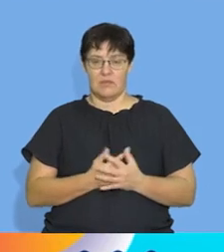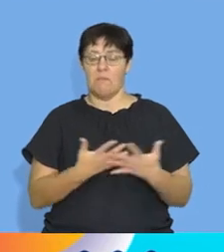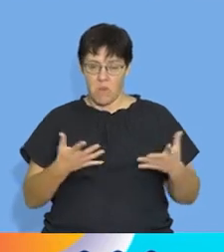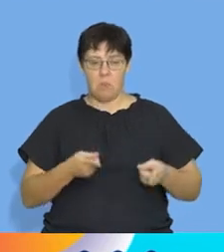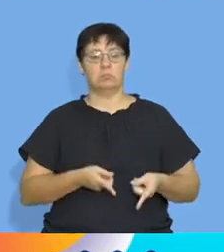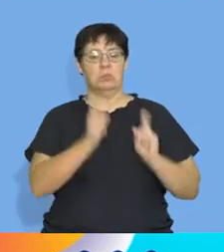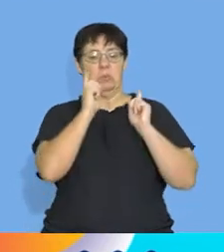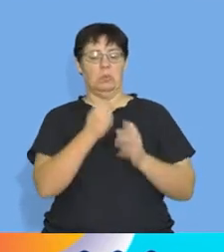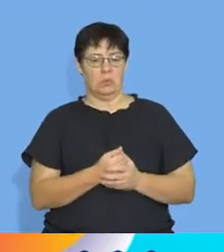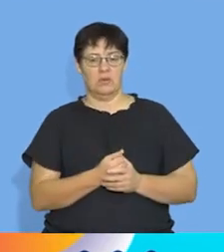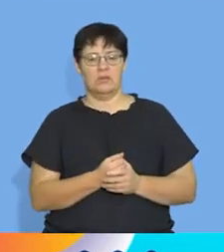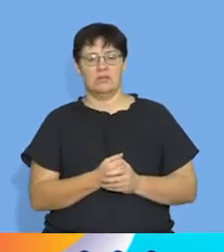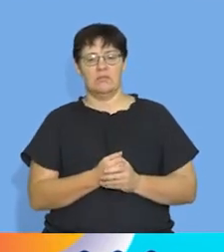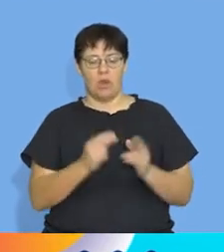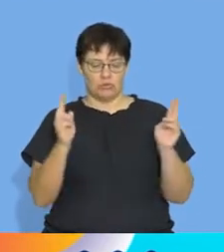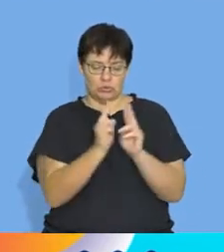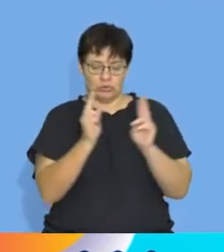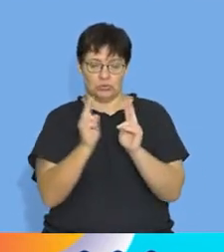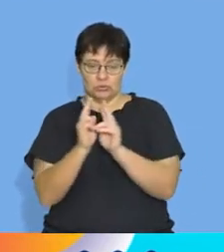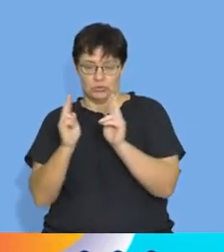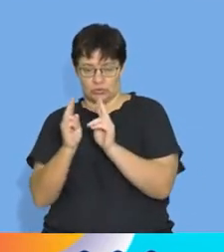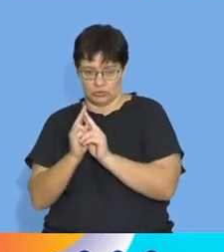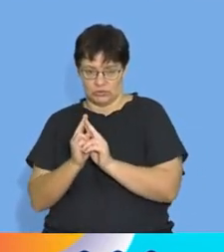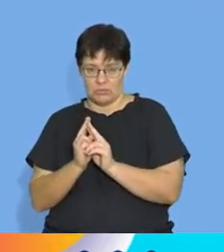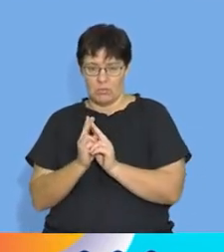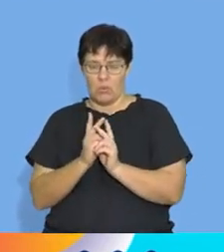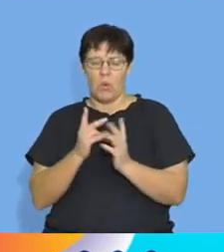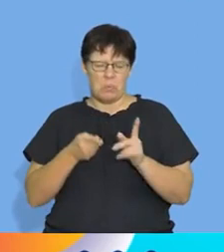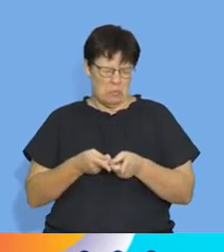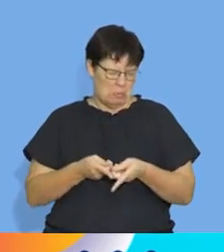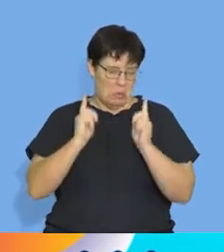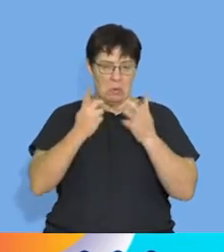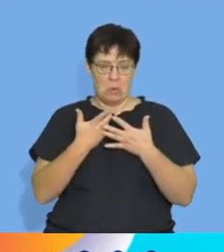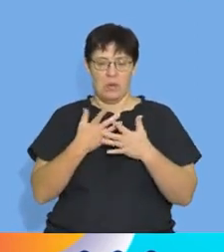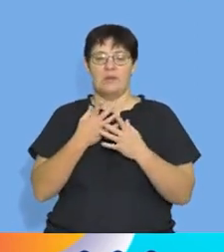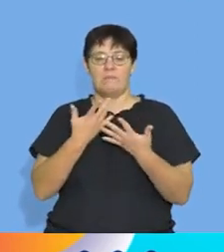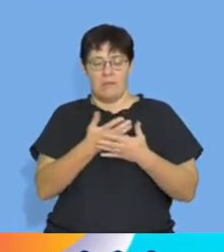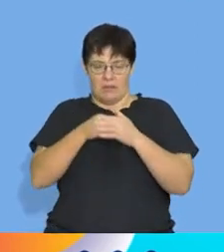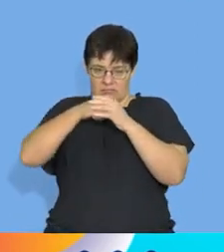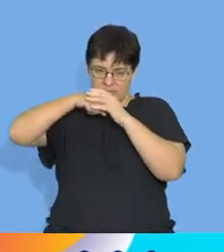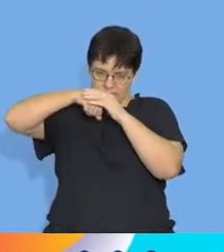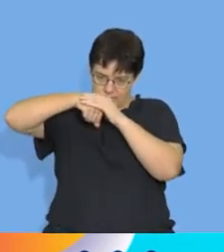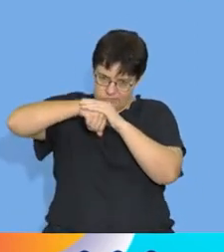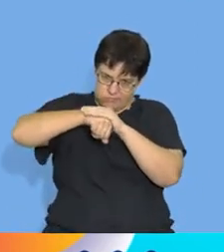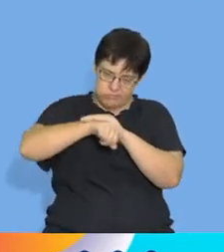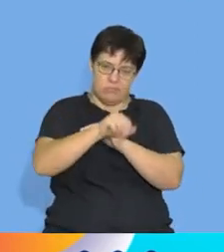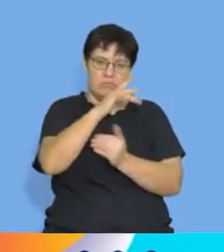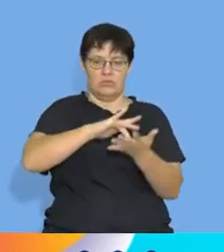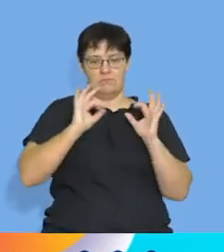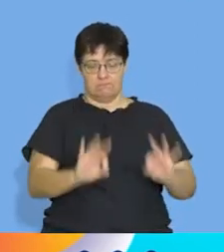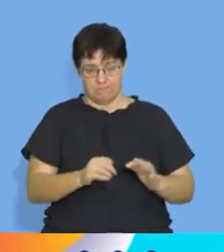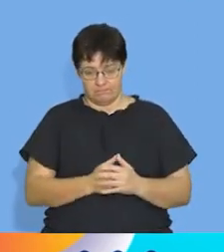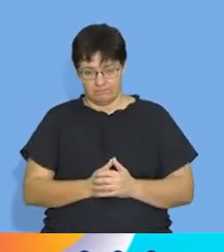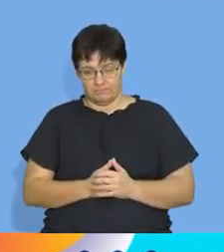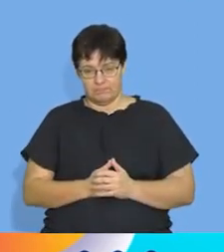They become more intense and more shorter and deeper as the baby moves into